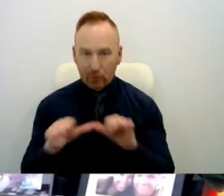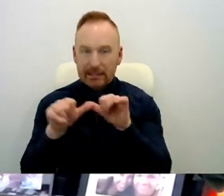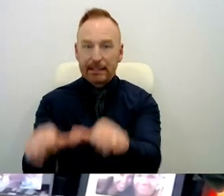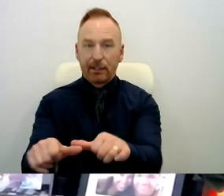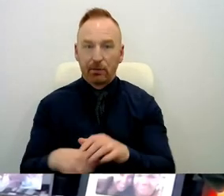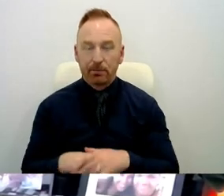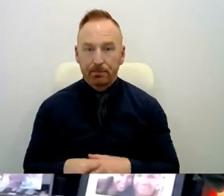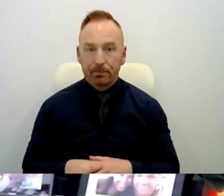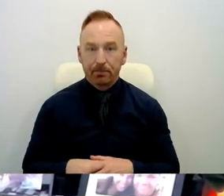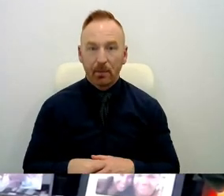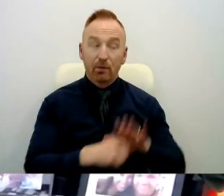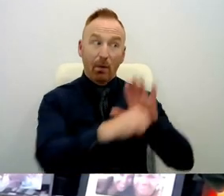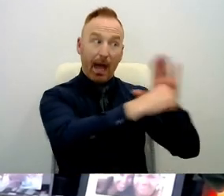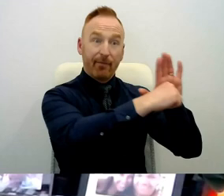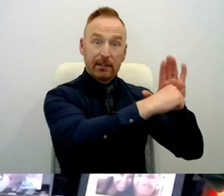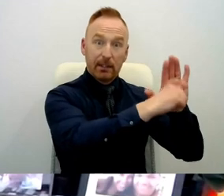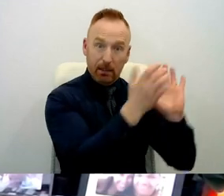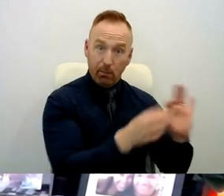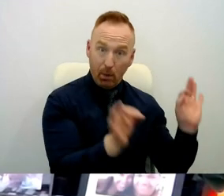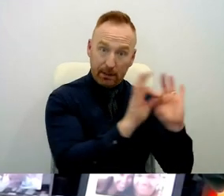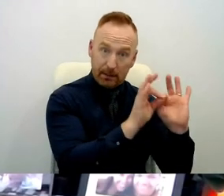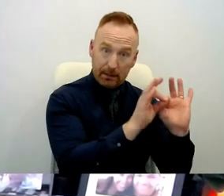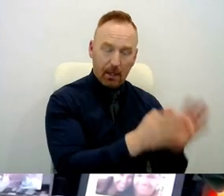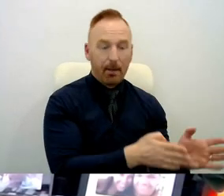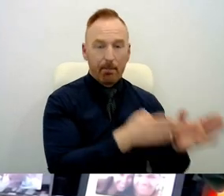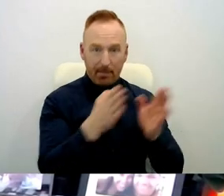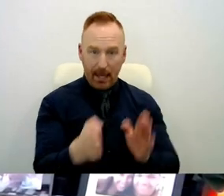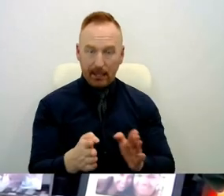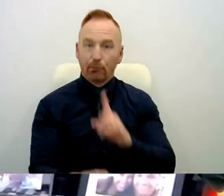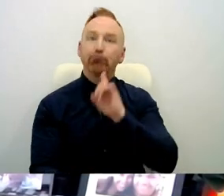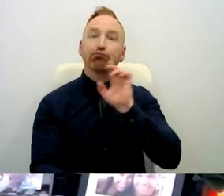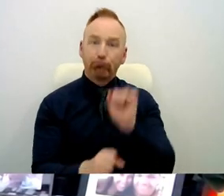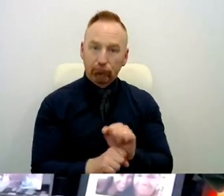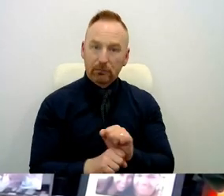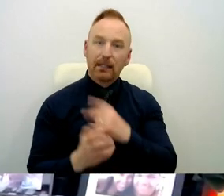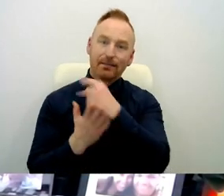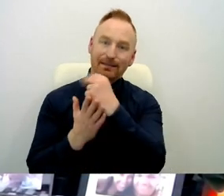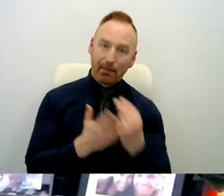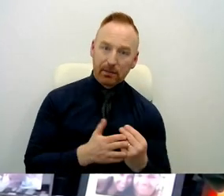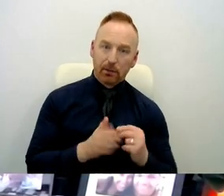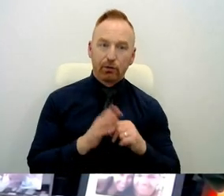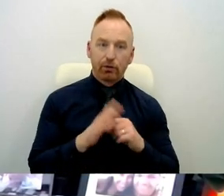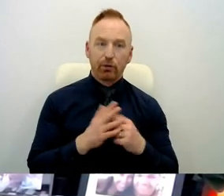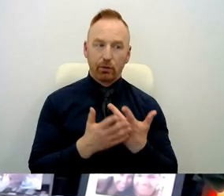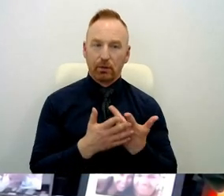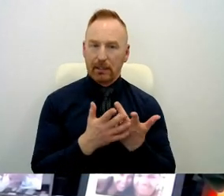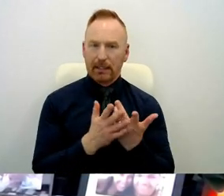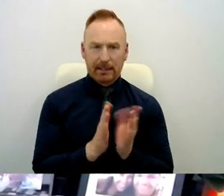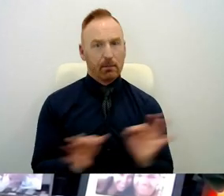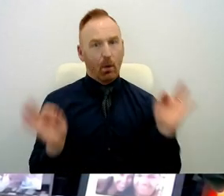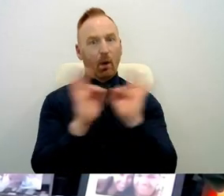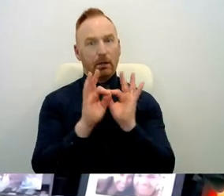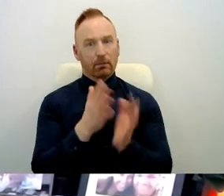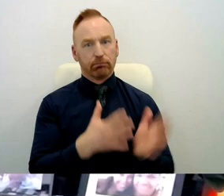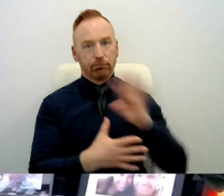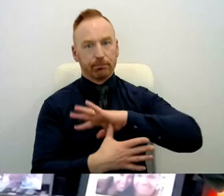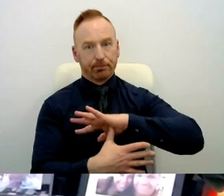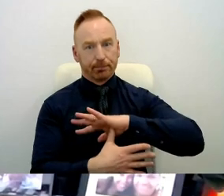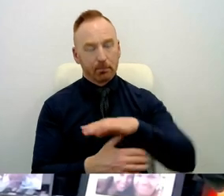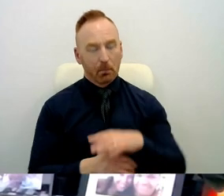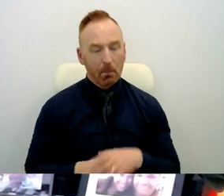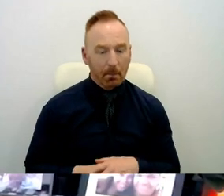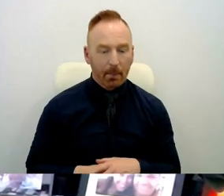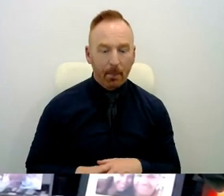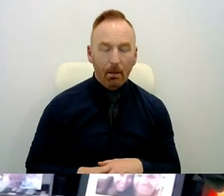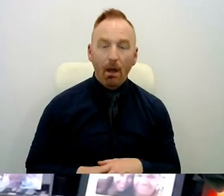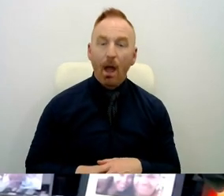place. So advocacy is important, but actually taking concrete steps to do that is even more important.